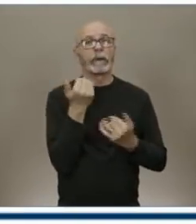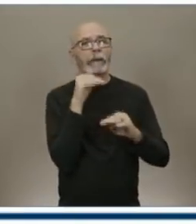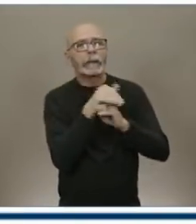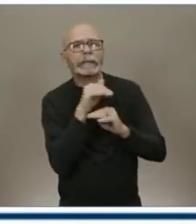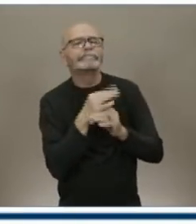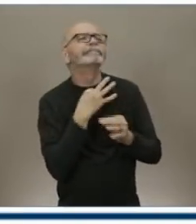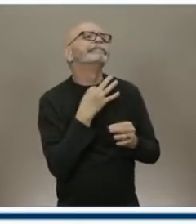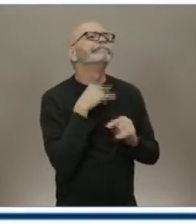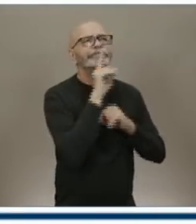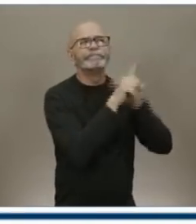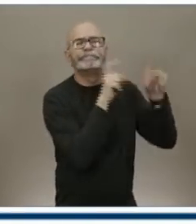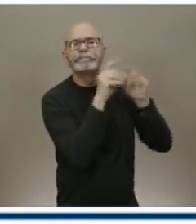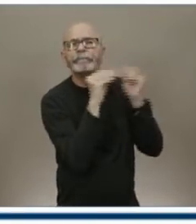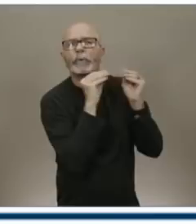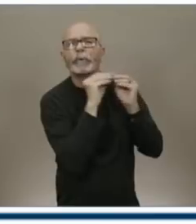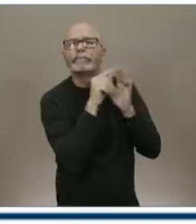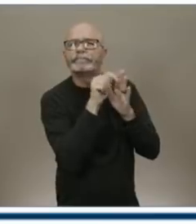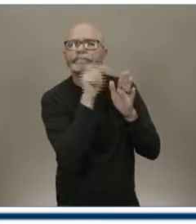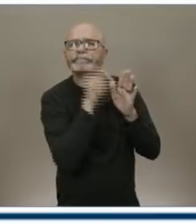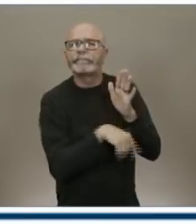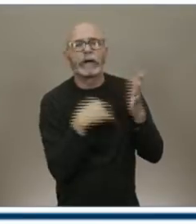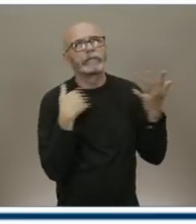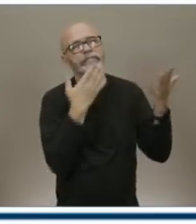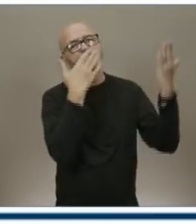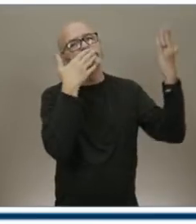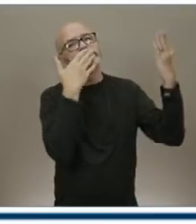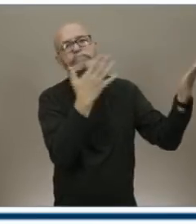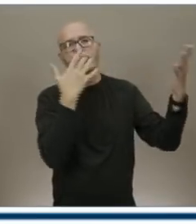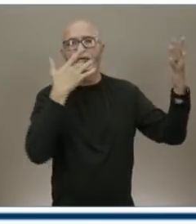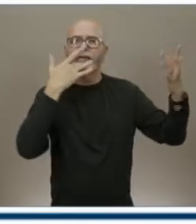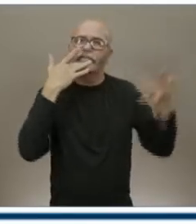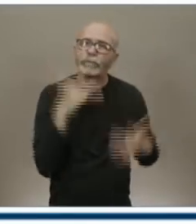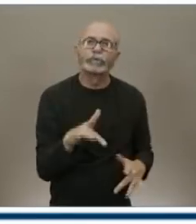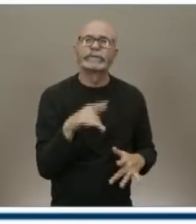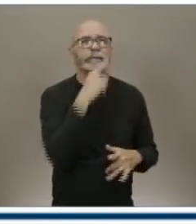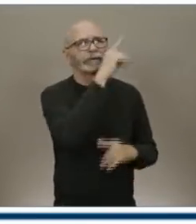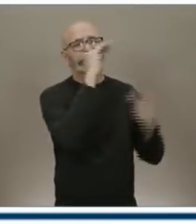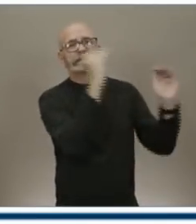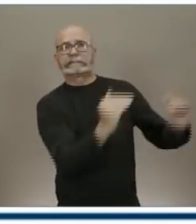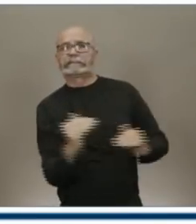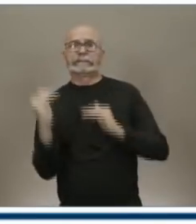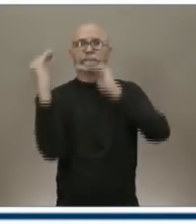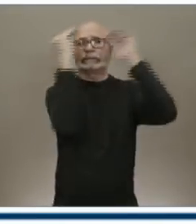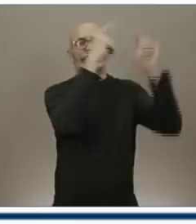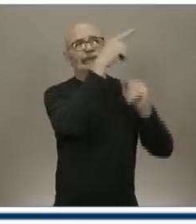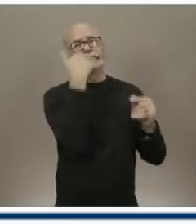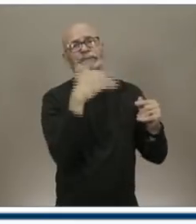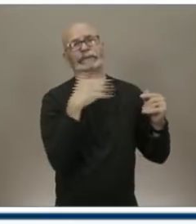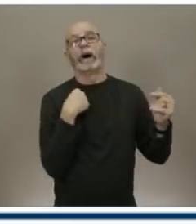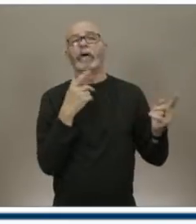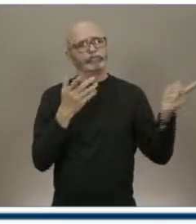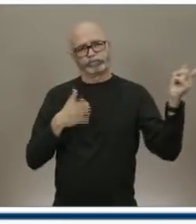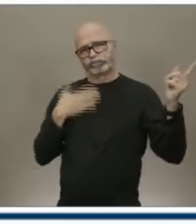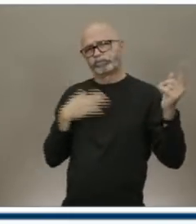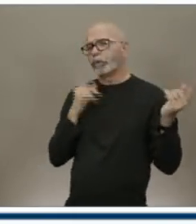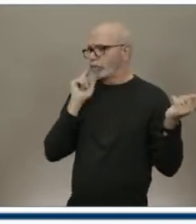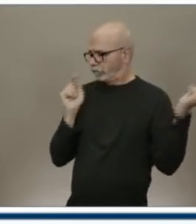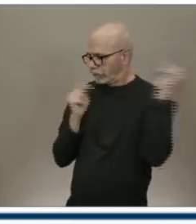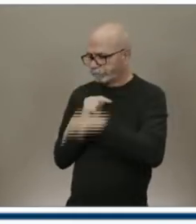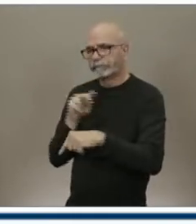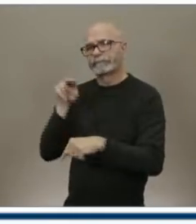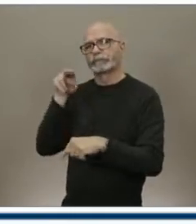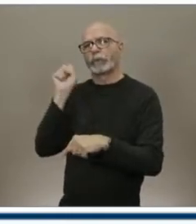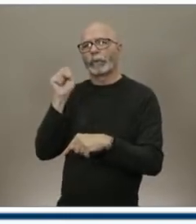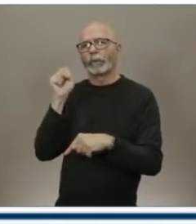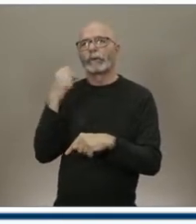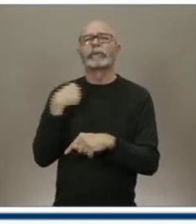things. So we are very fortunate to have somebody of her caliber come here to Nova Scotia and to graciously offer her expertise even before